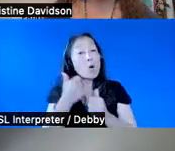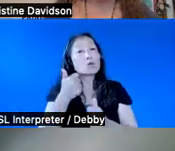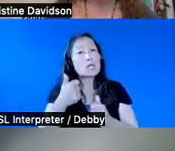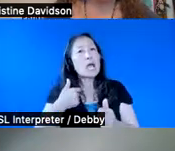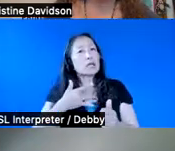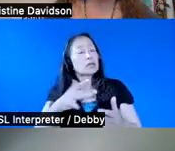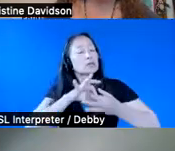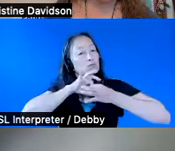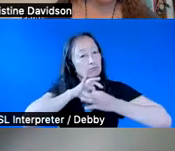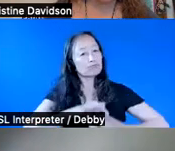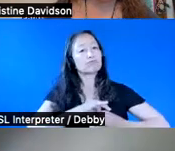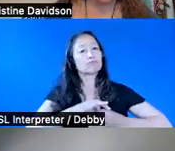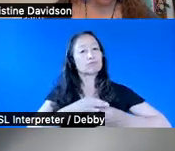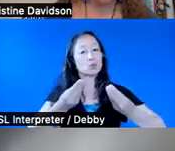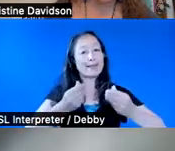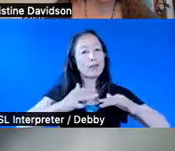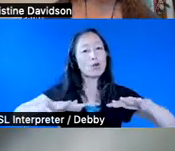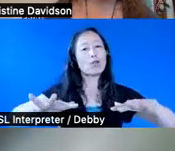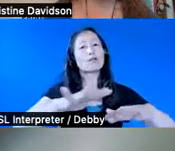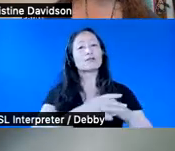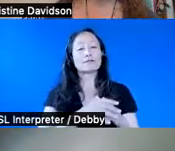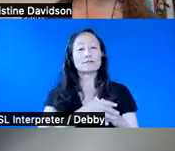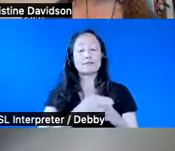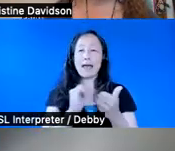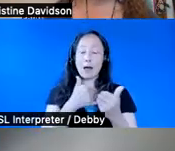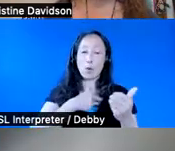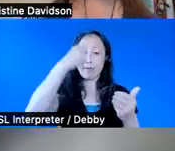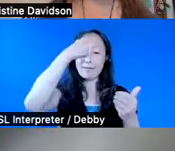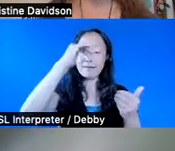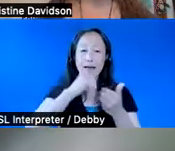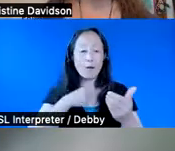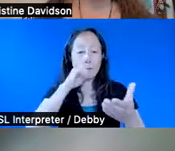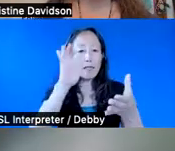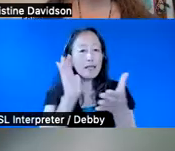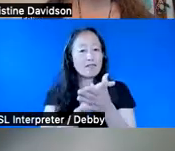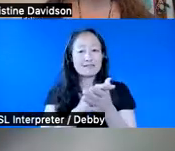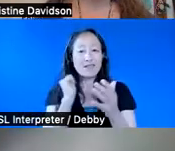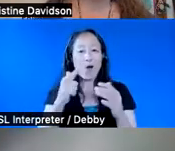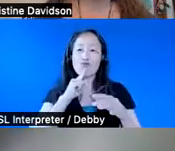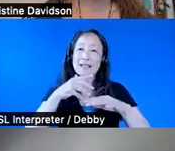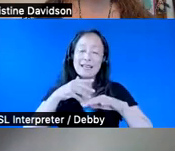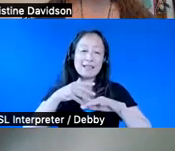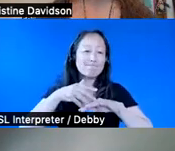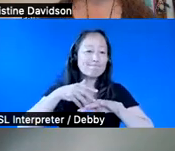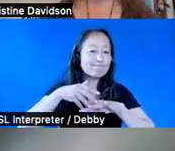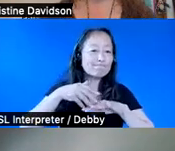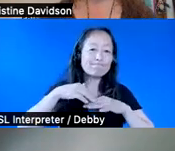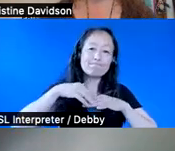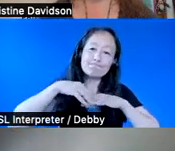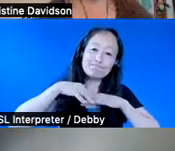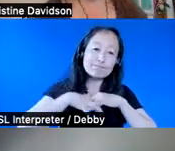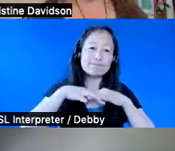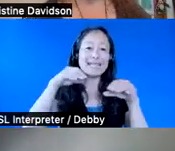grounded in how I think and how I believe, and it's just all rooted in love for me,